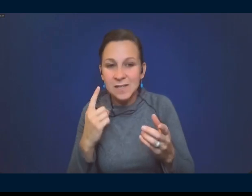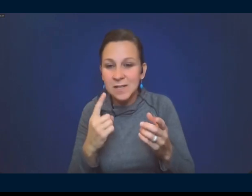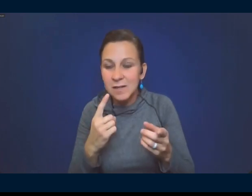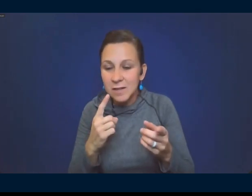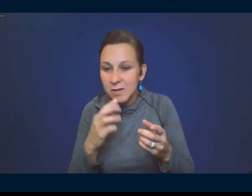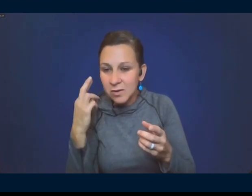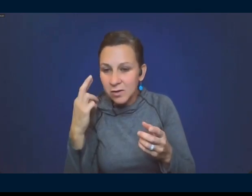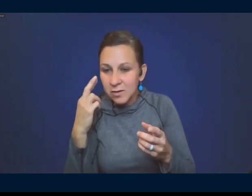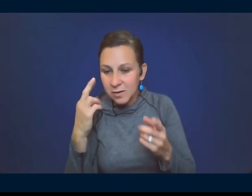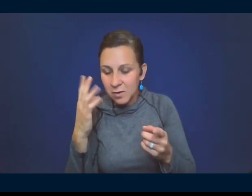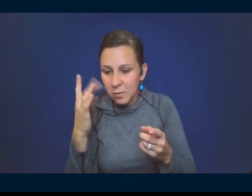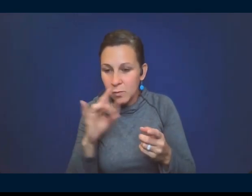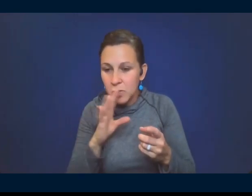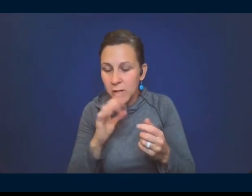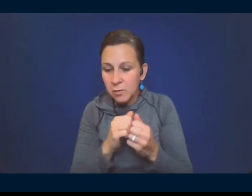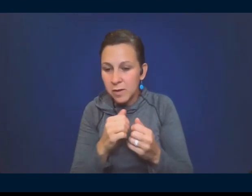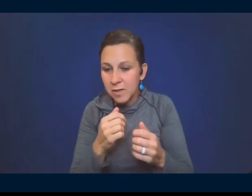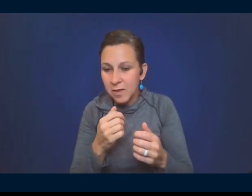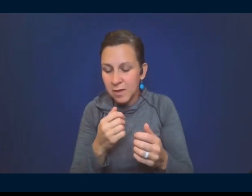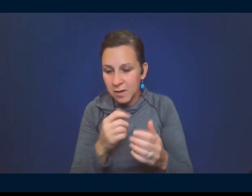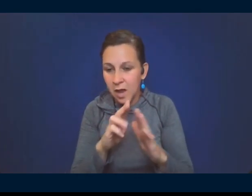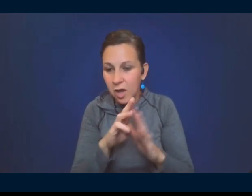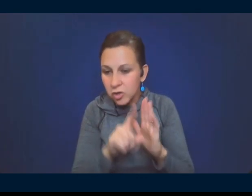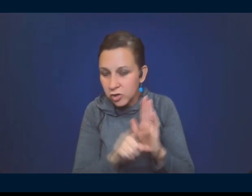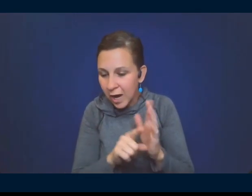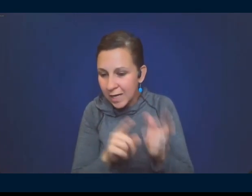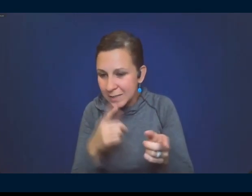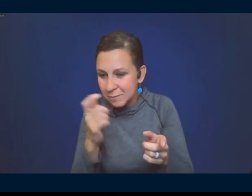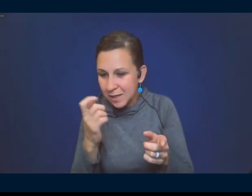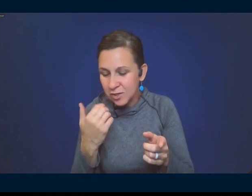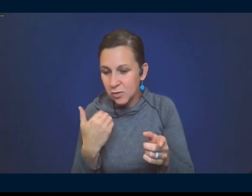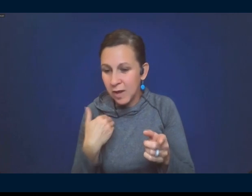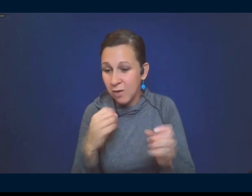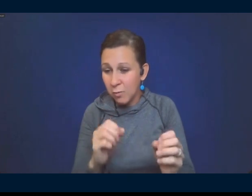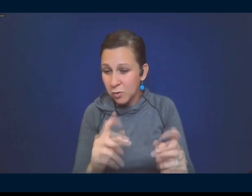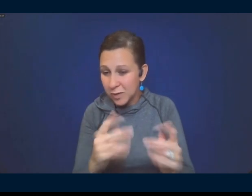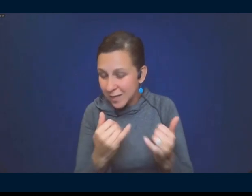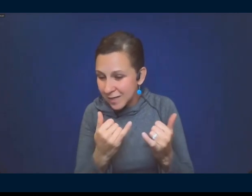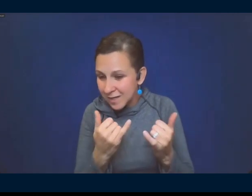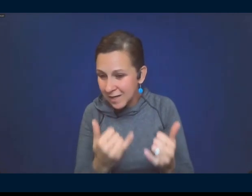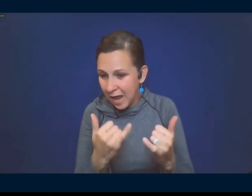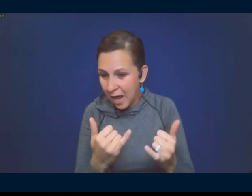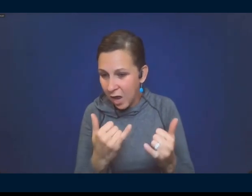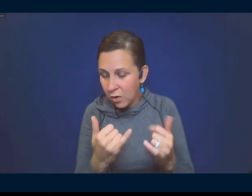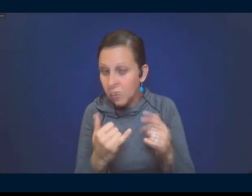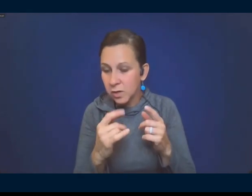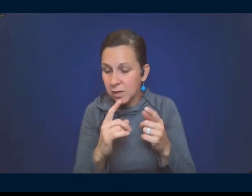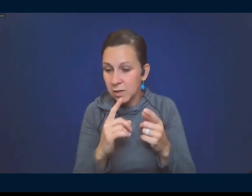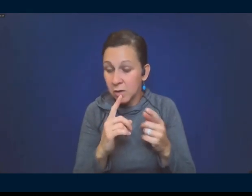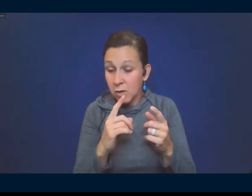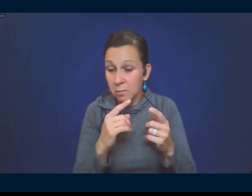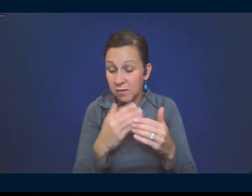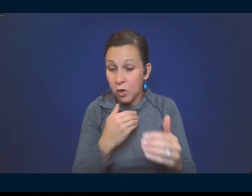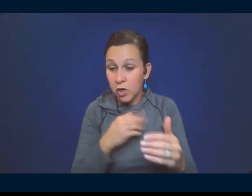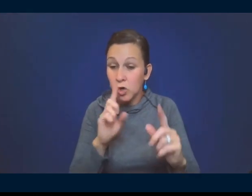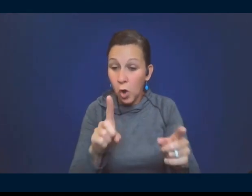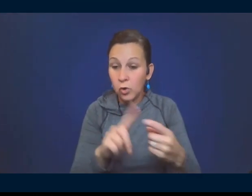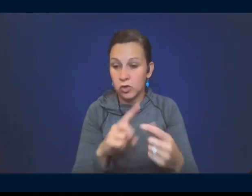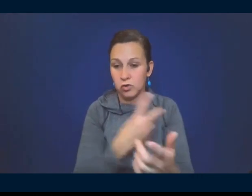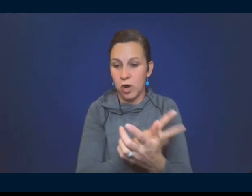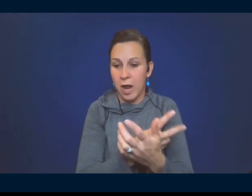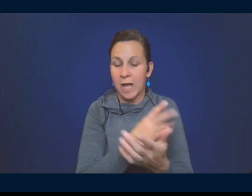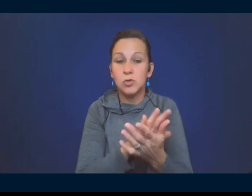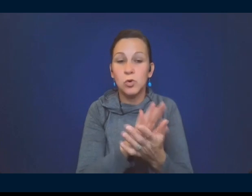so many undergraduates about graduate school is because you have your opportunity now to start preparing for what your graduate school application will look like. So